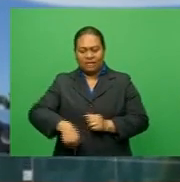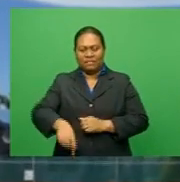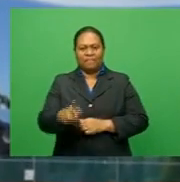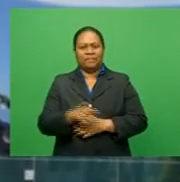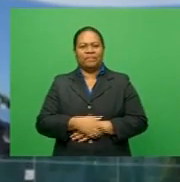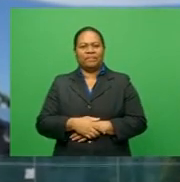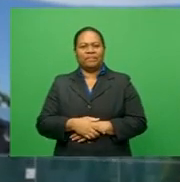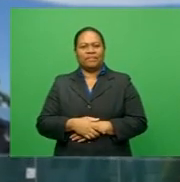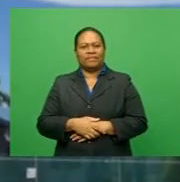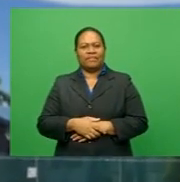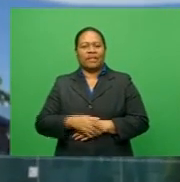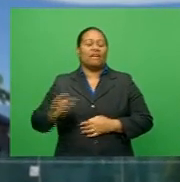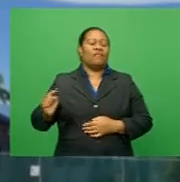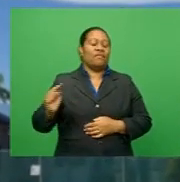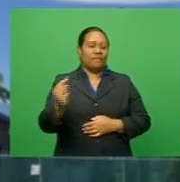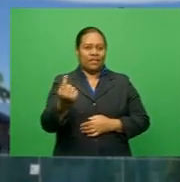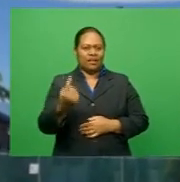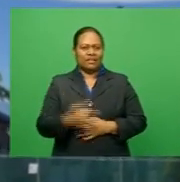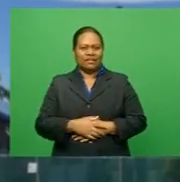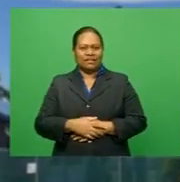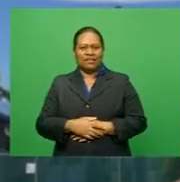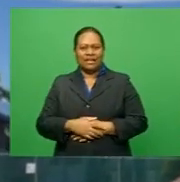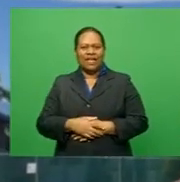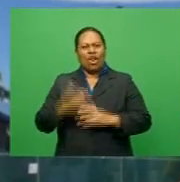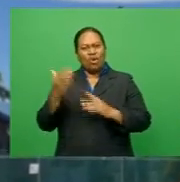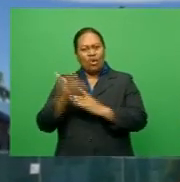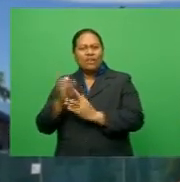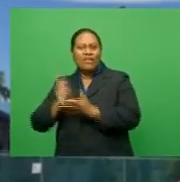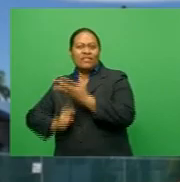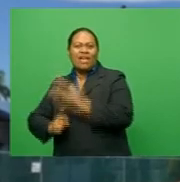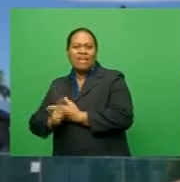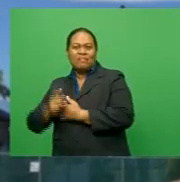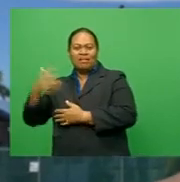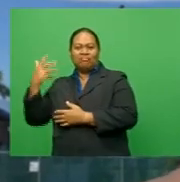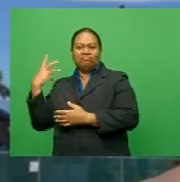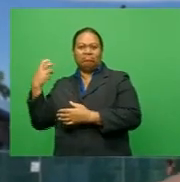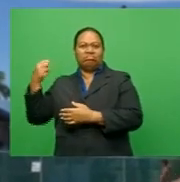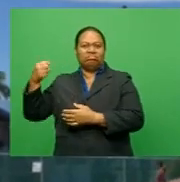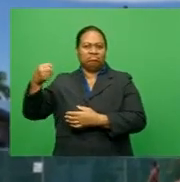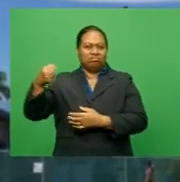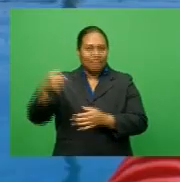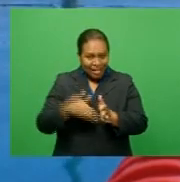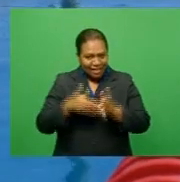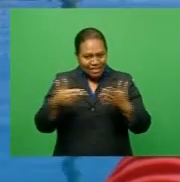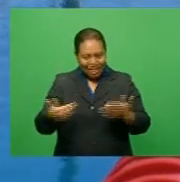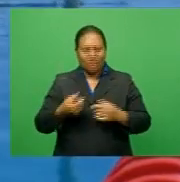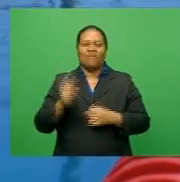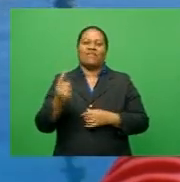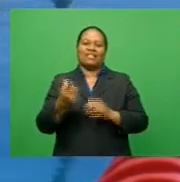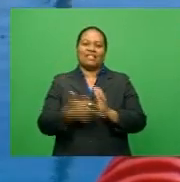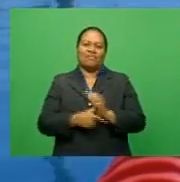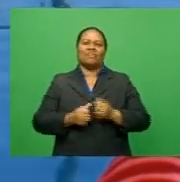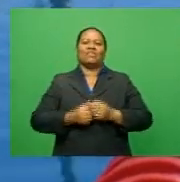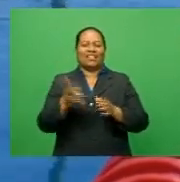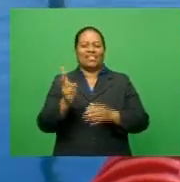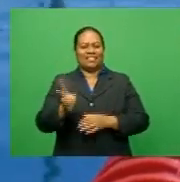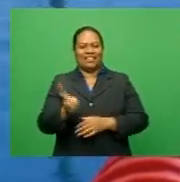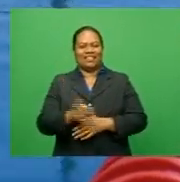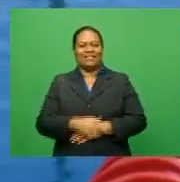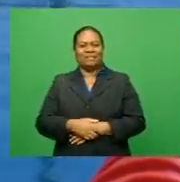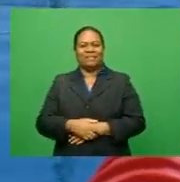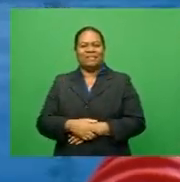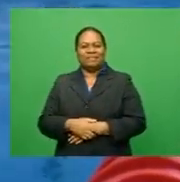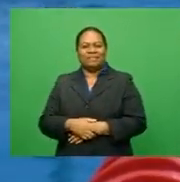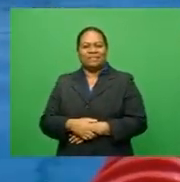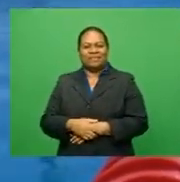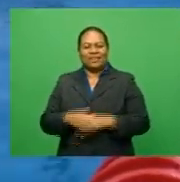As of this first long course competition since before the COVID break, and it is really hard to get back within the competition,